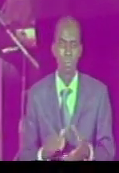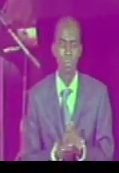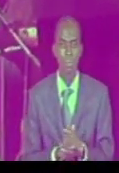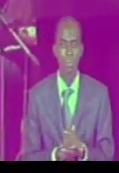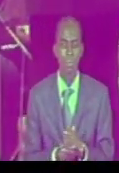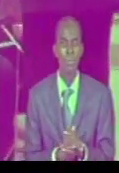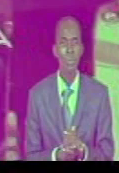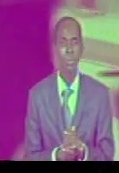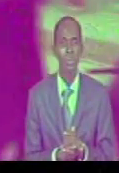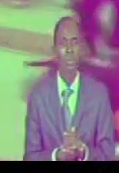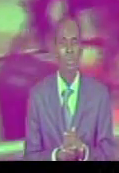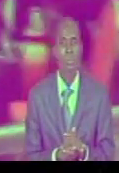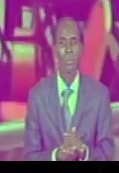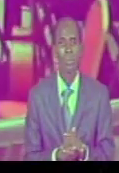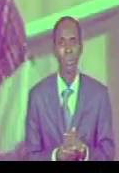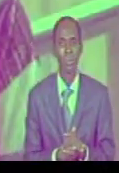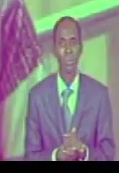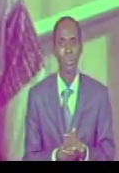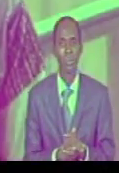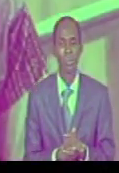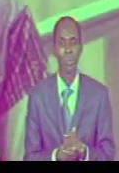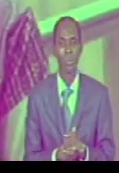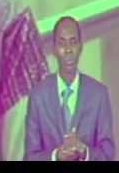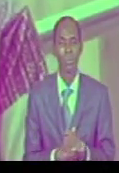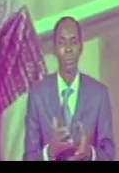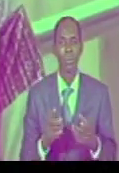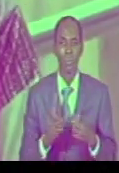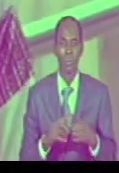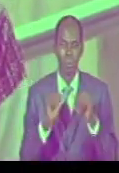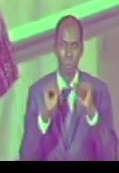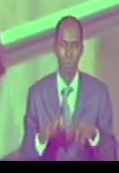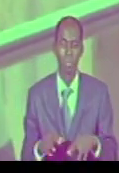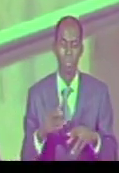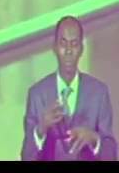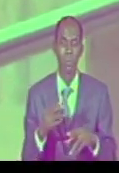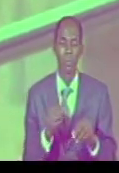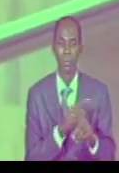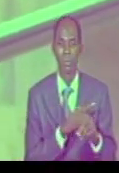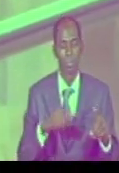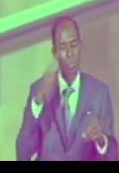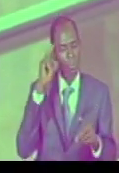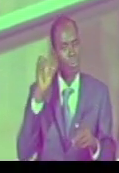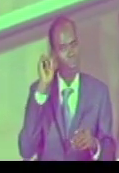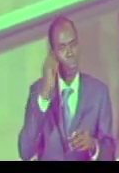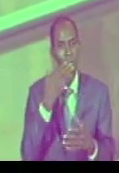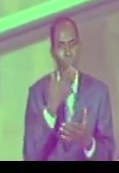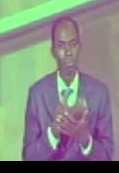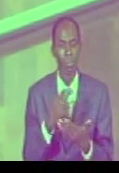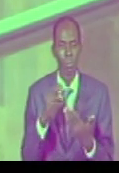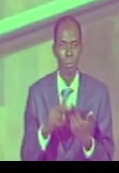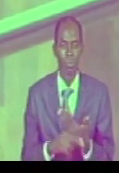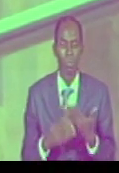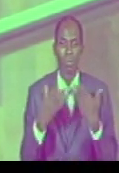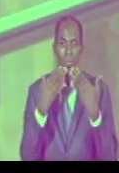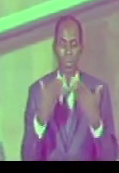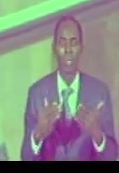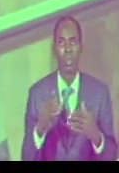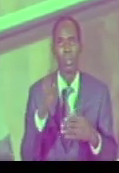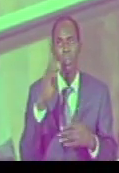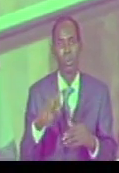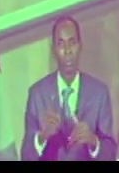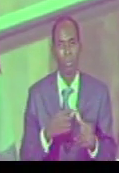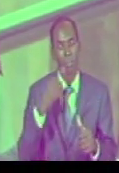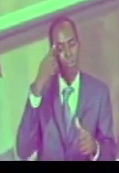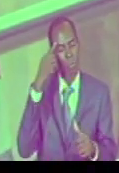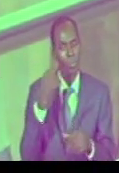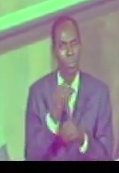My name is Kamala Fefrezolo Atomilola. I want to bless God for his goodness. First of all, I bless the Lord for the salvation of my soul.